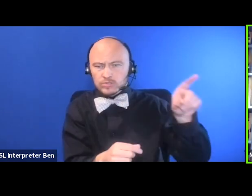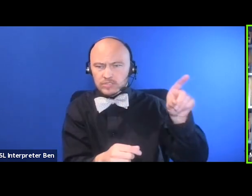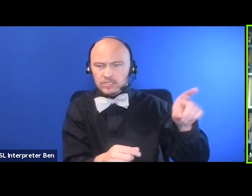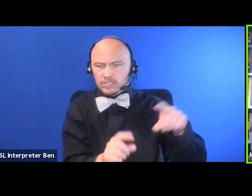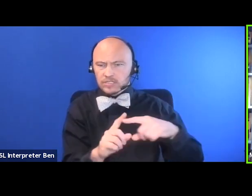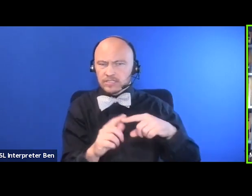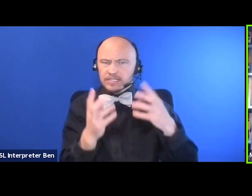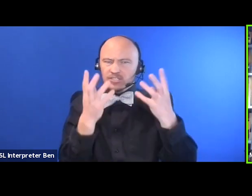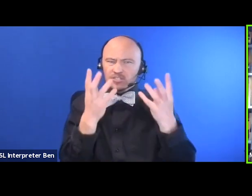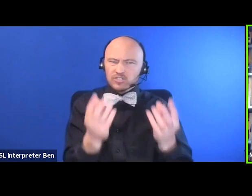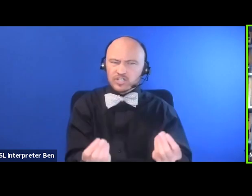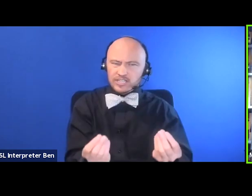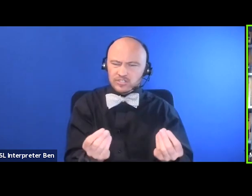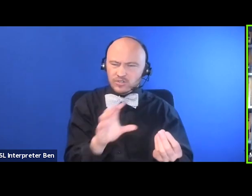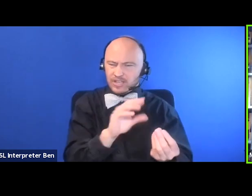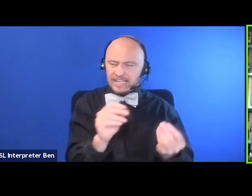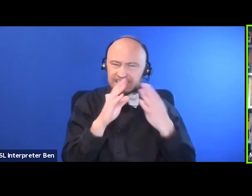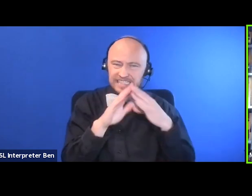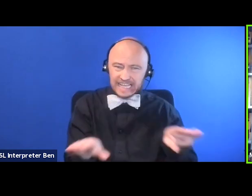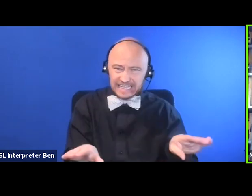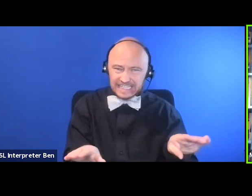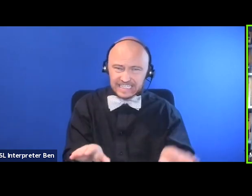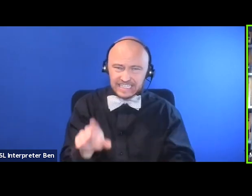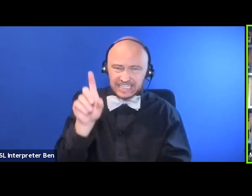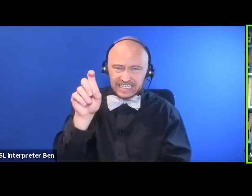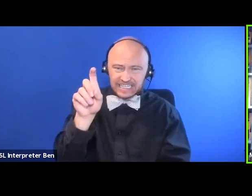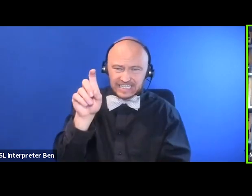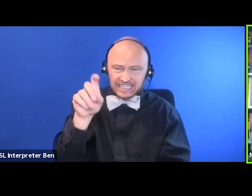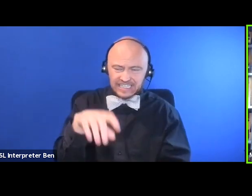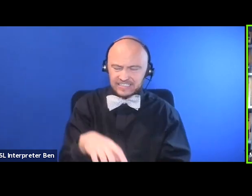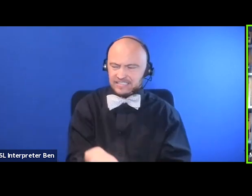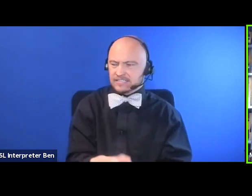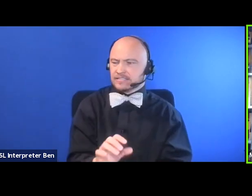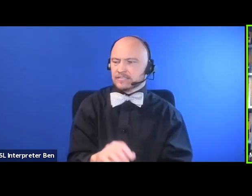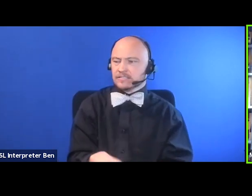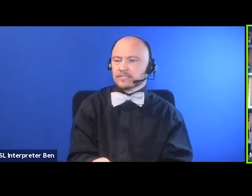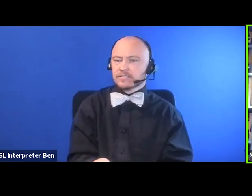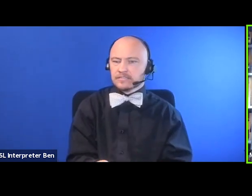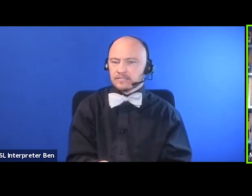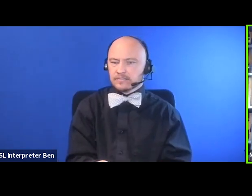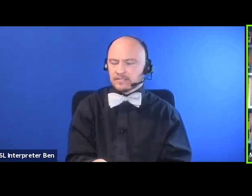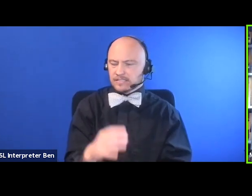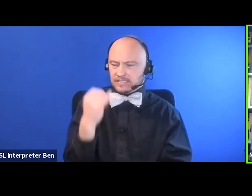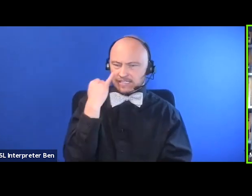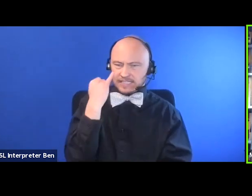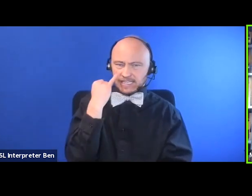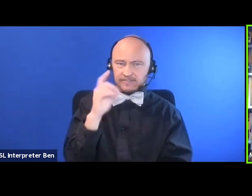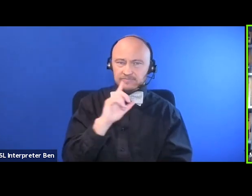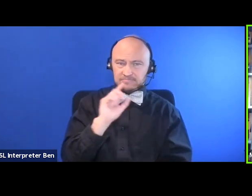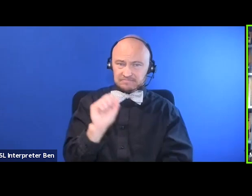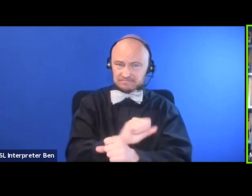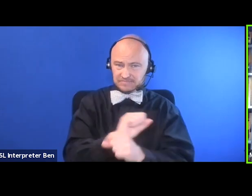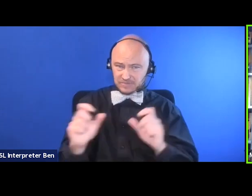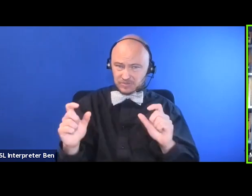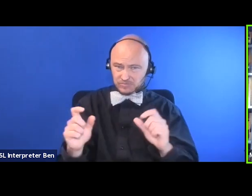gentle and silent? Nishida-san asked me if those words were